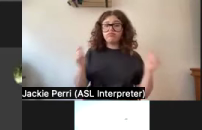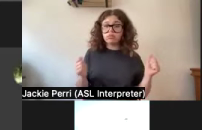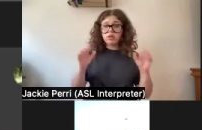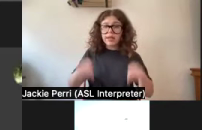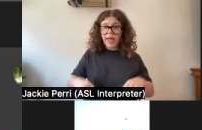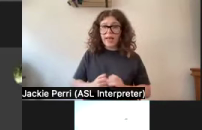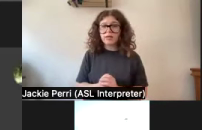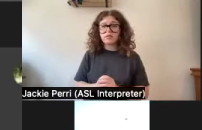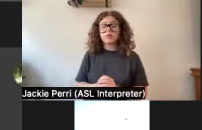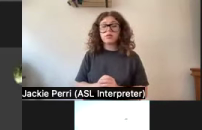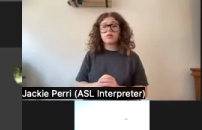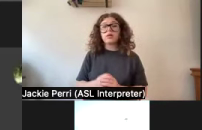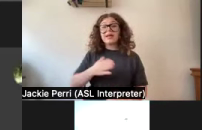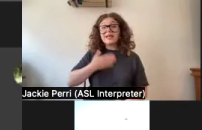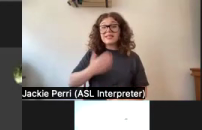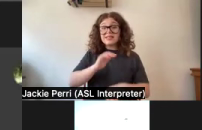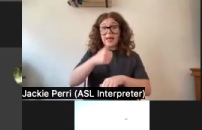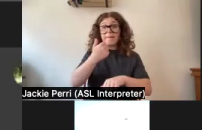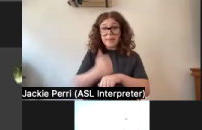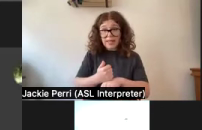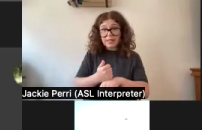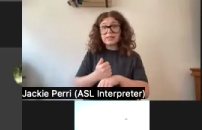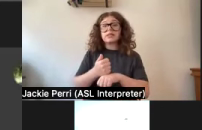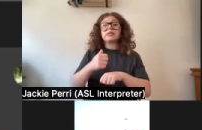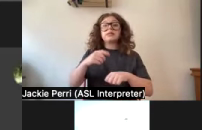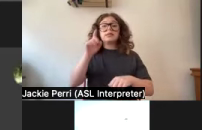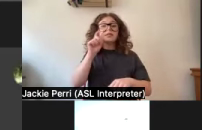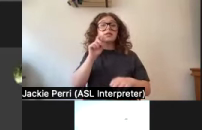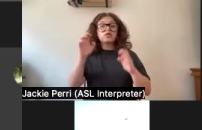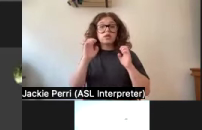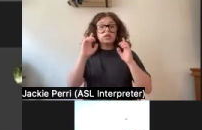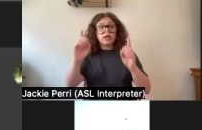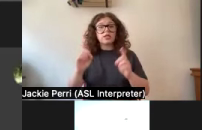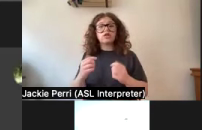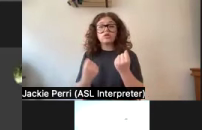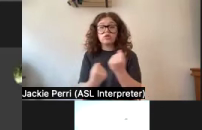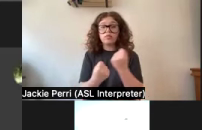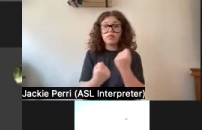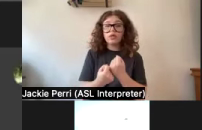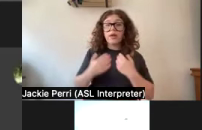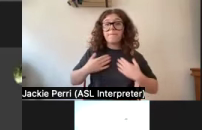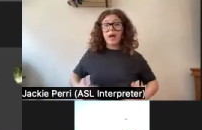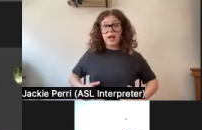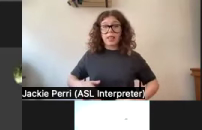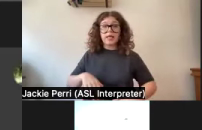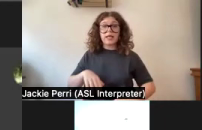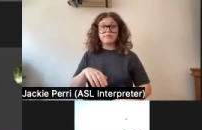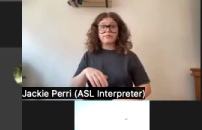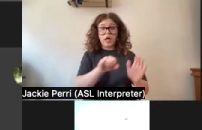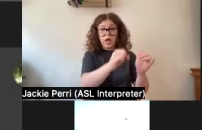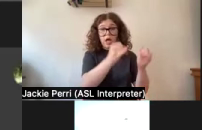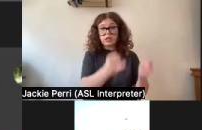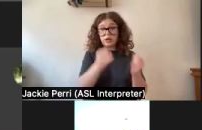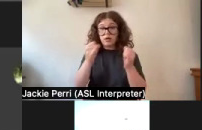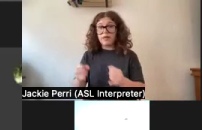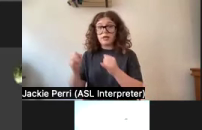Consent-based sexual health education supports bodily autonomy and self-advocacy, and ultimately empowers young